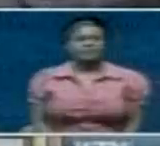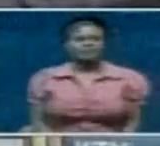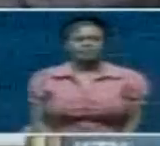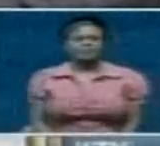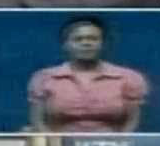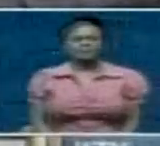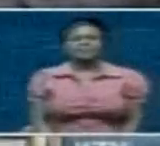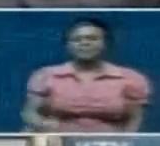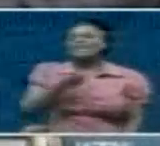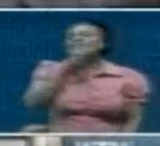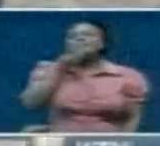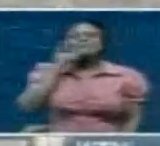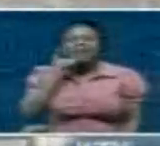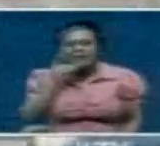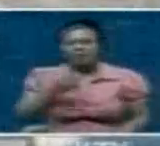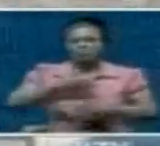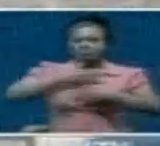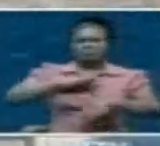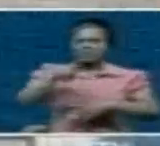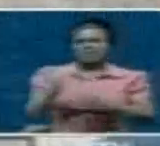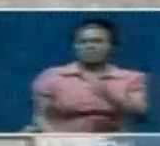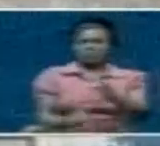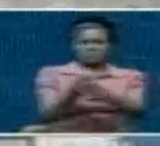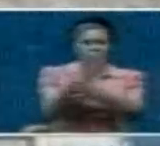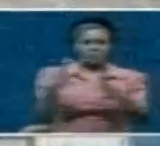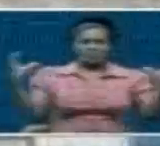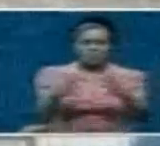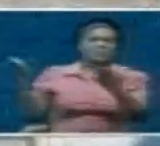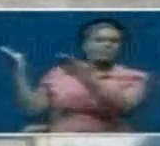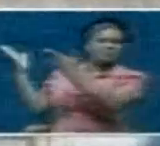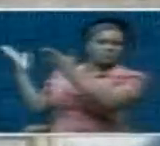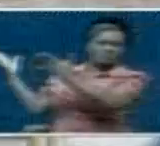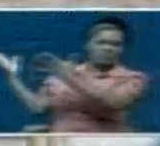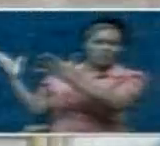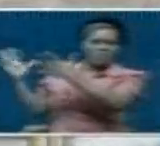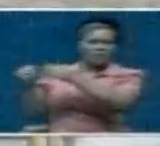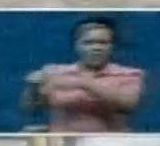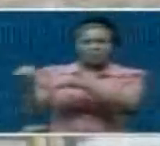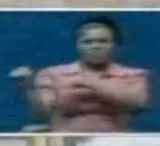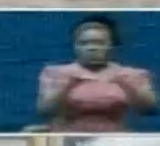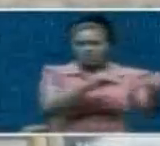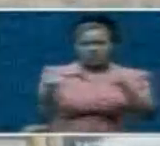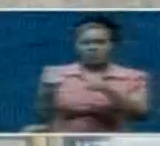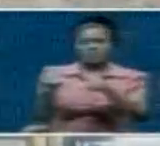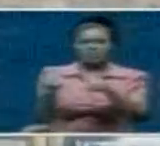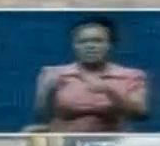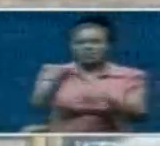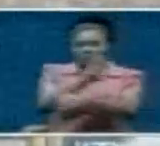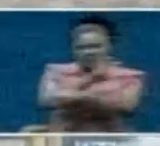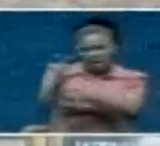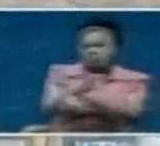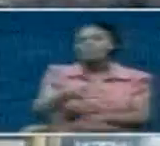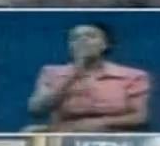The drought that has hit Baragoi region has caused these residents of Legete village to become nomads in search for